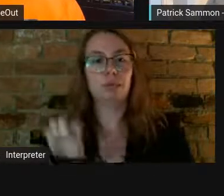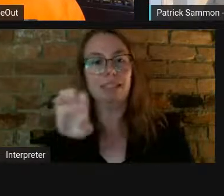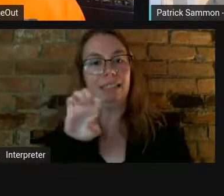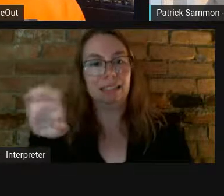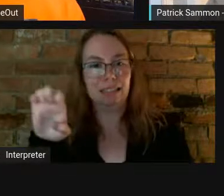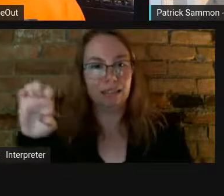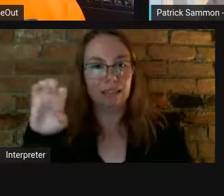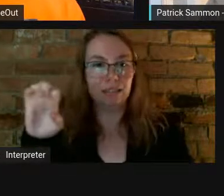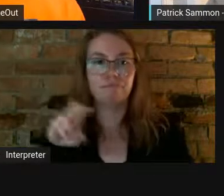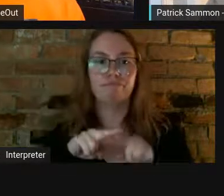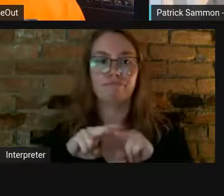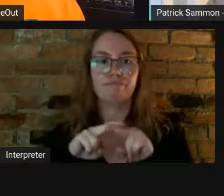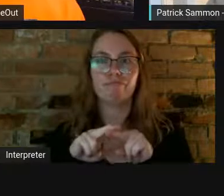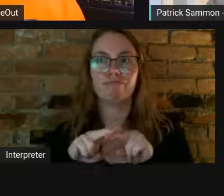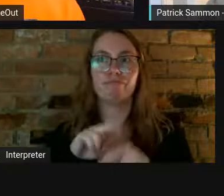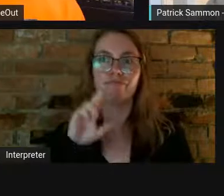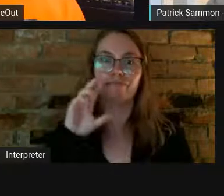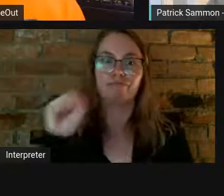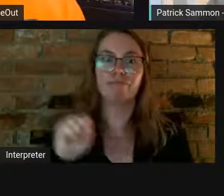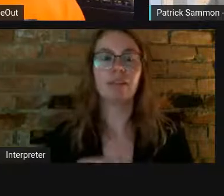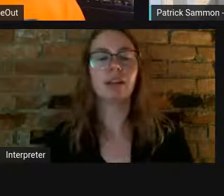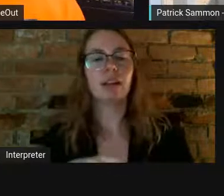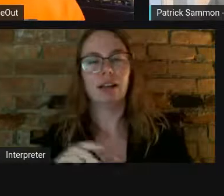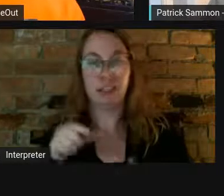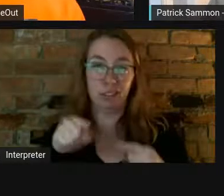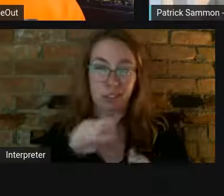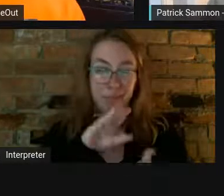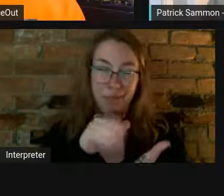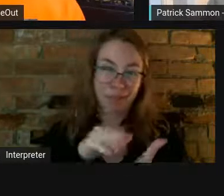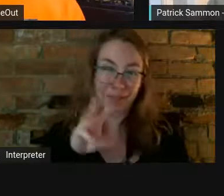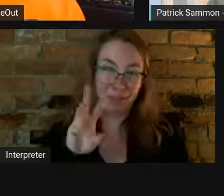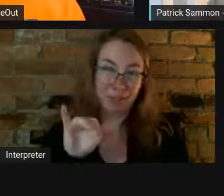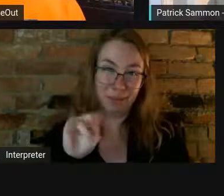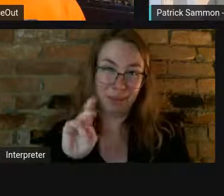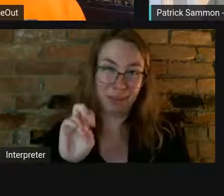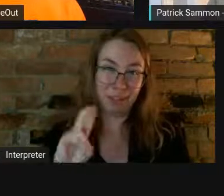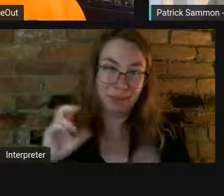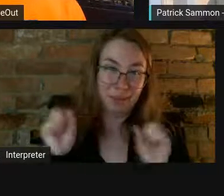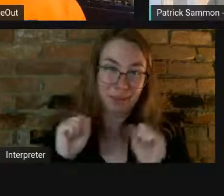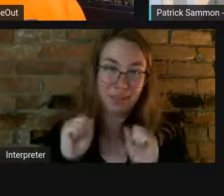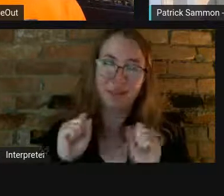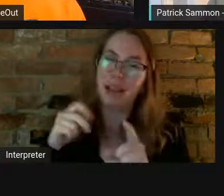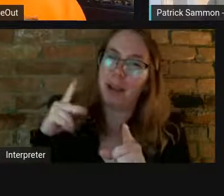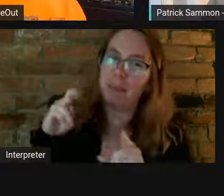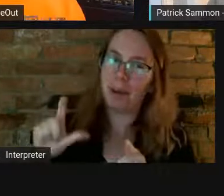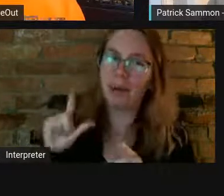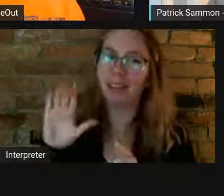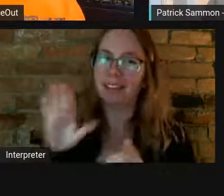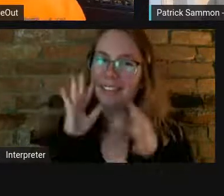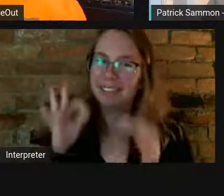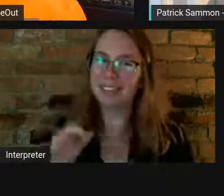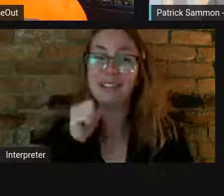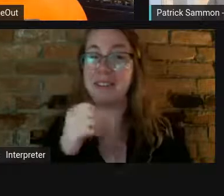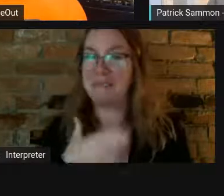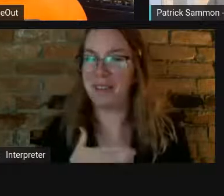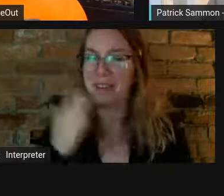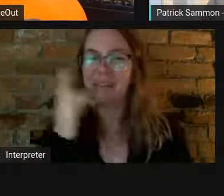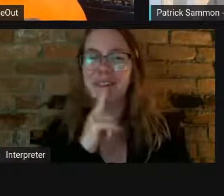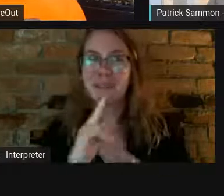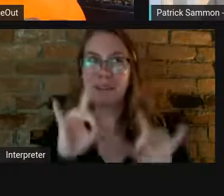in midwinter, which was Paul's choice, not mine, because we were, you know, freezing the entire time.